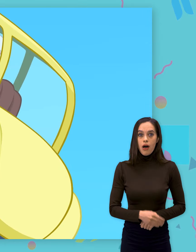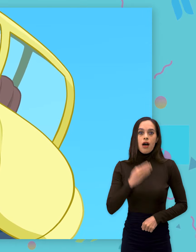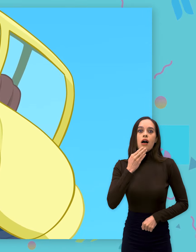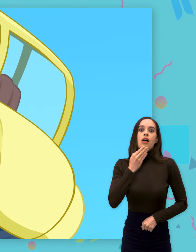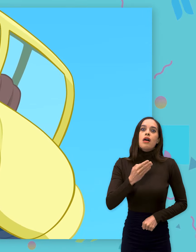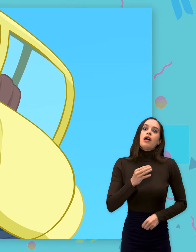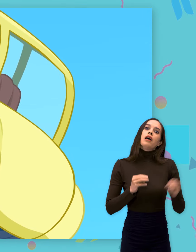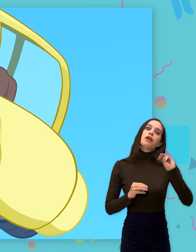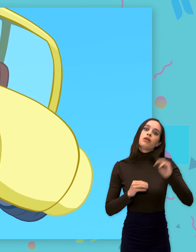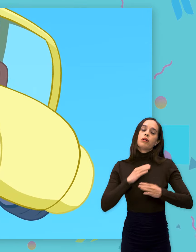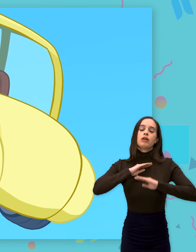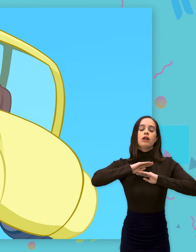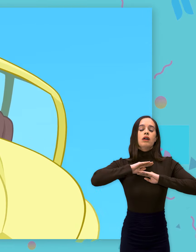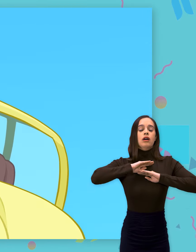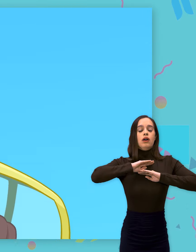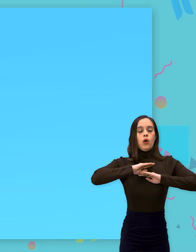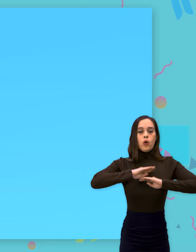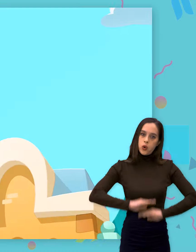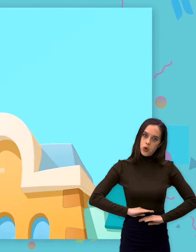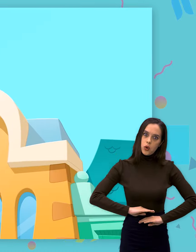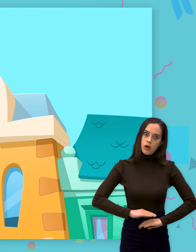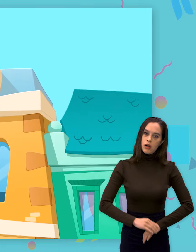Thank you, Morphle.